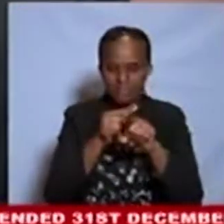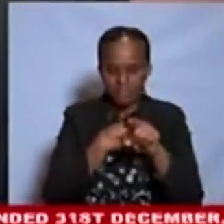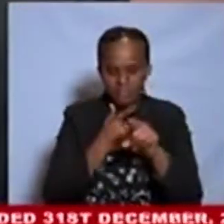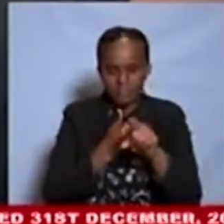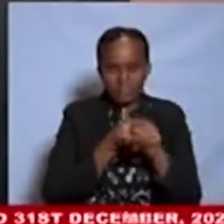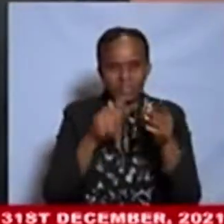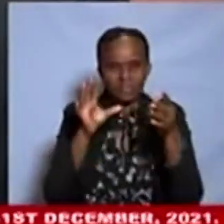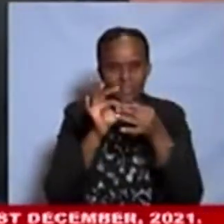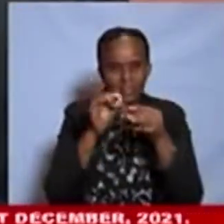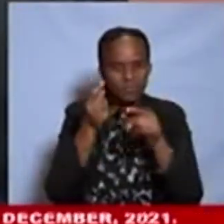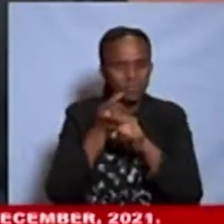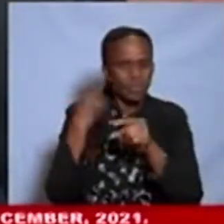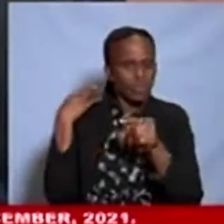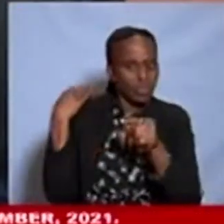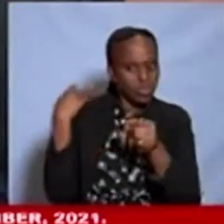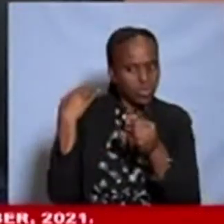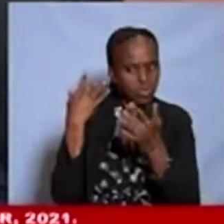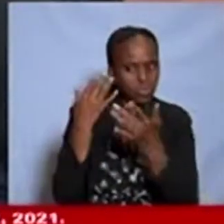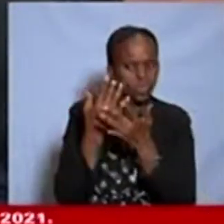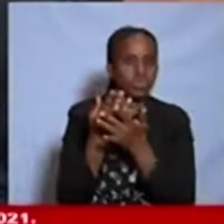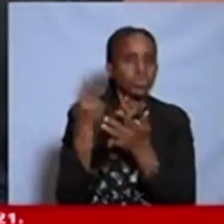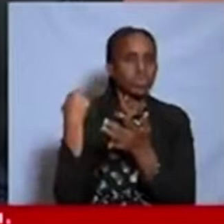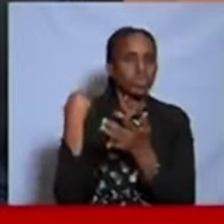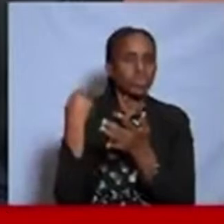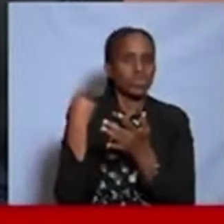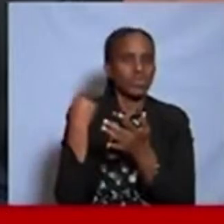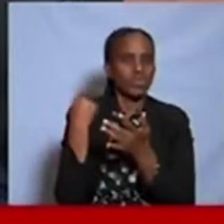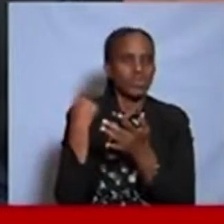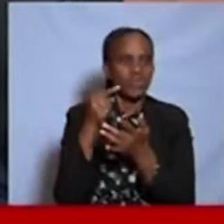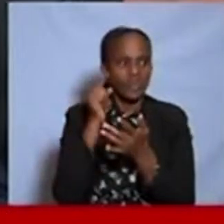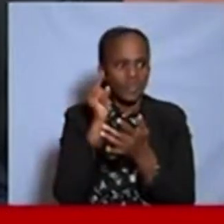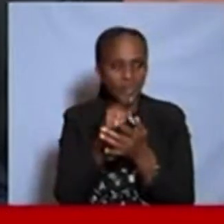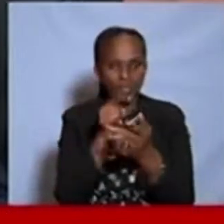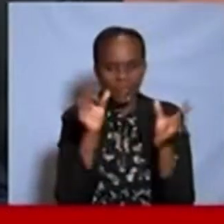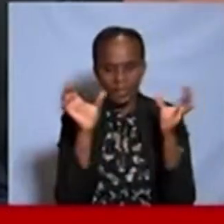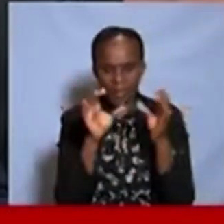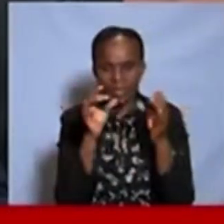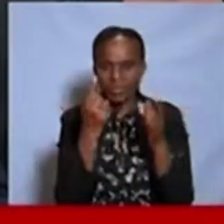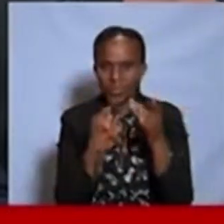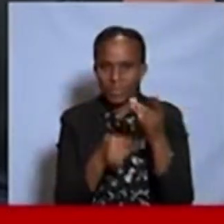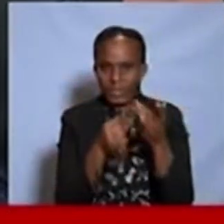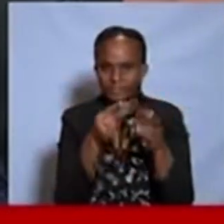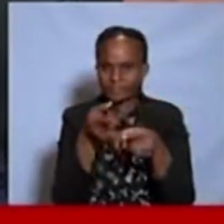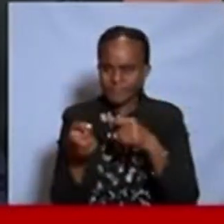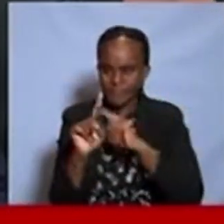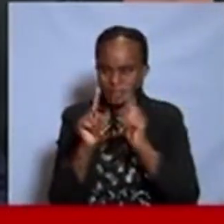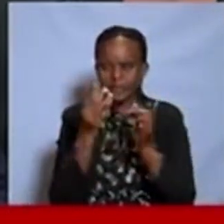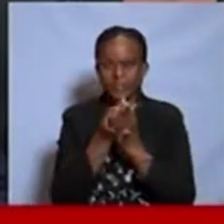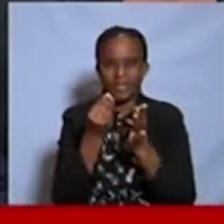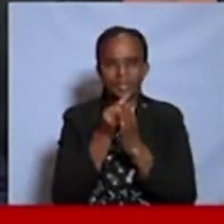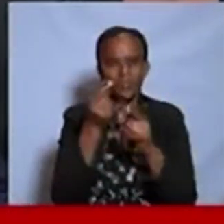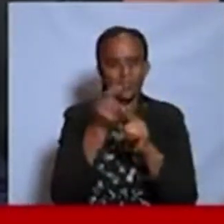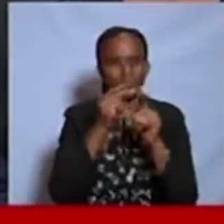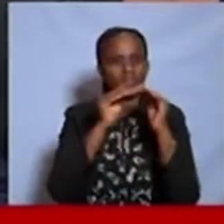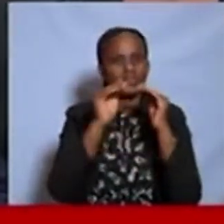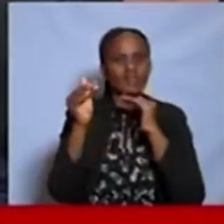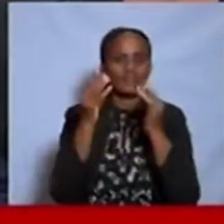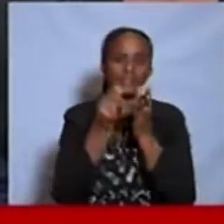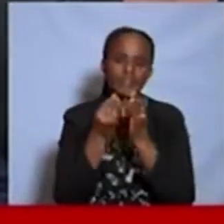connect it from where we are coming from. You find this is the council that gets money from Equalization